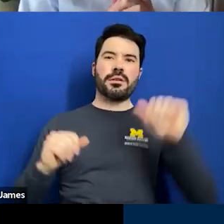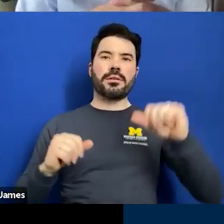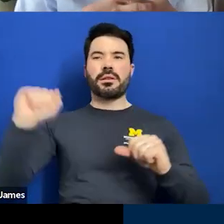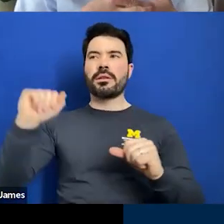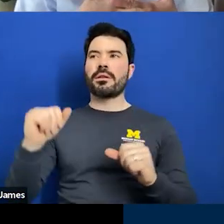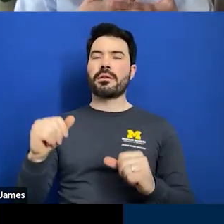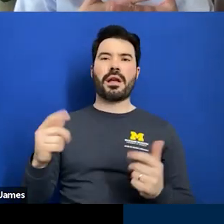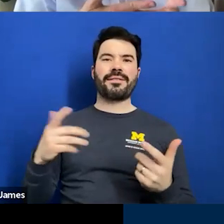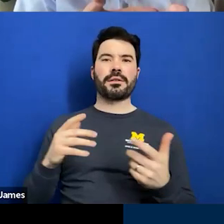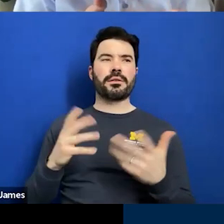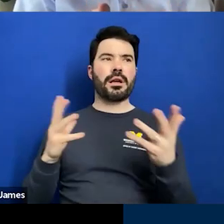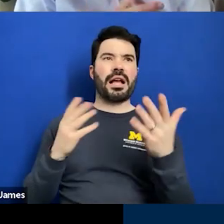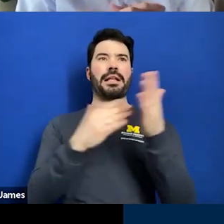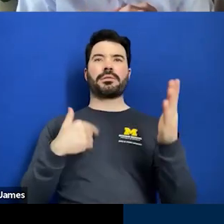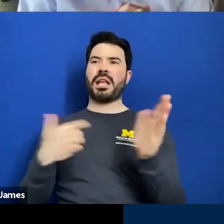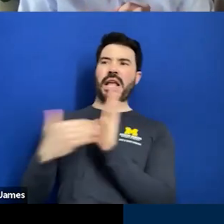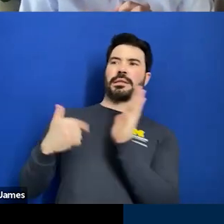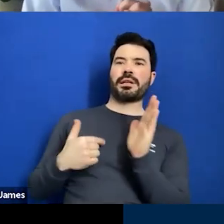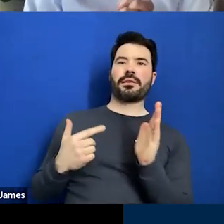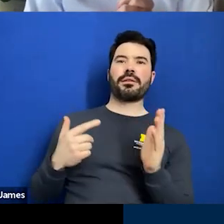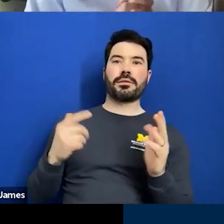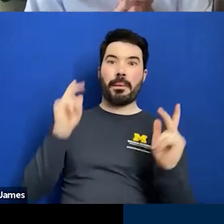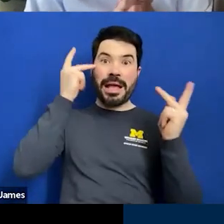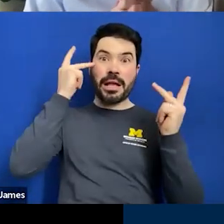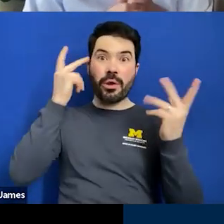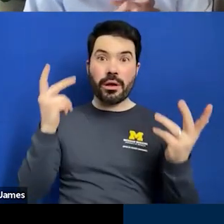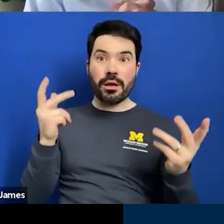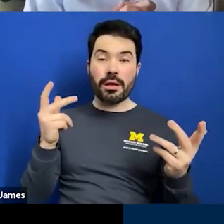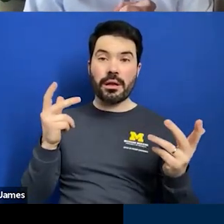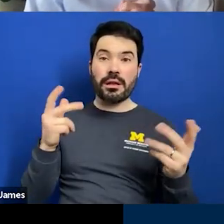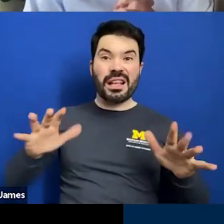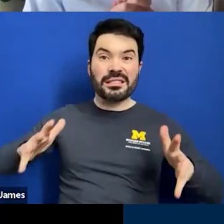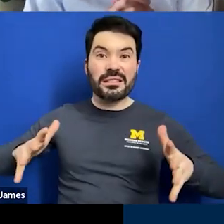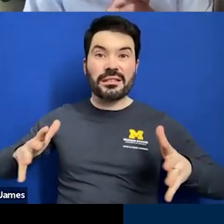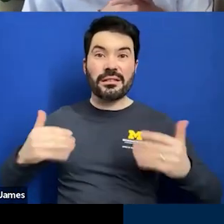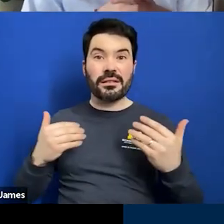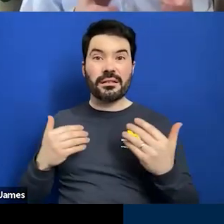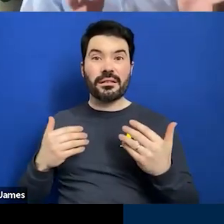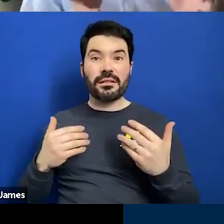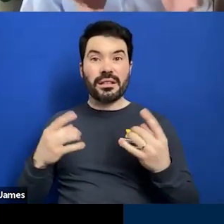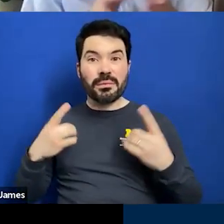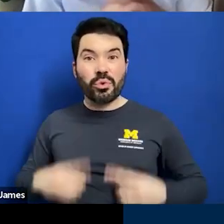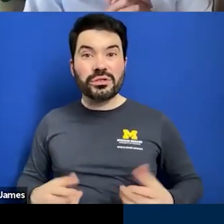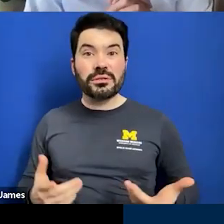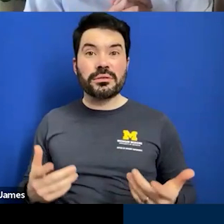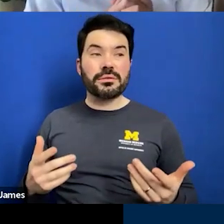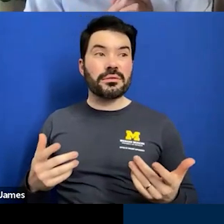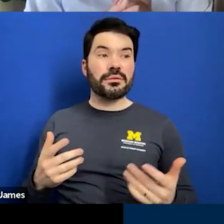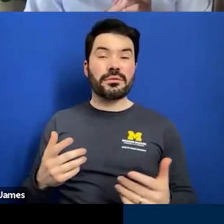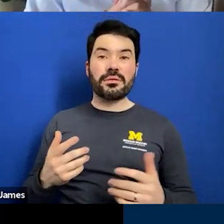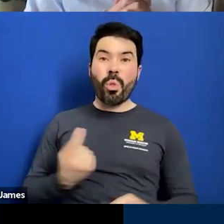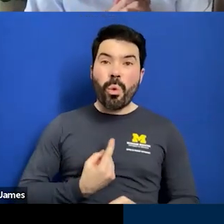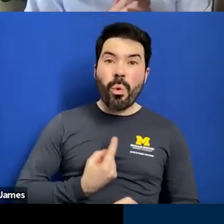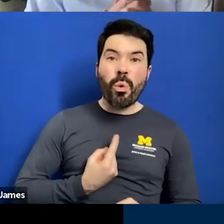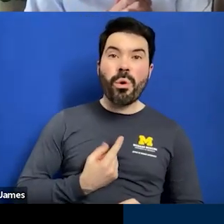thinking. You have anxiety and depression, so loneliness. All of these are issues that can be addressed by primary